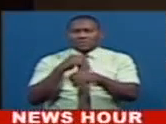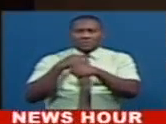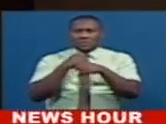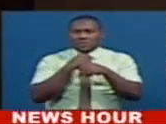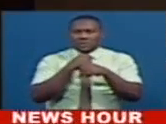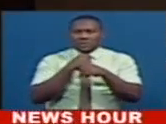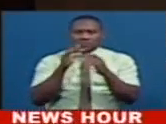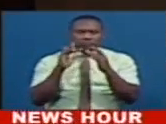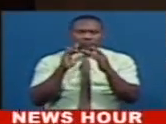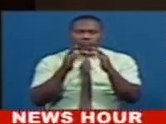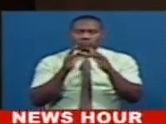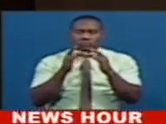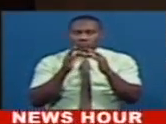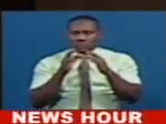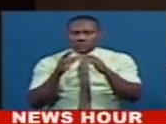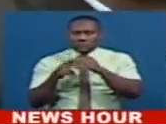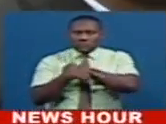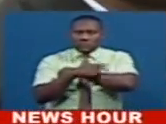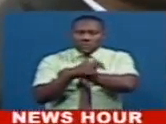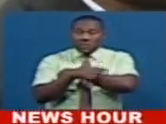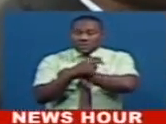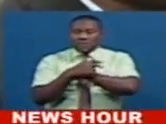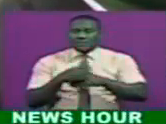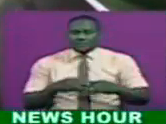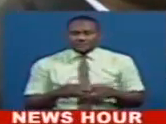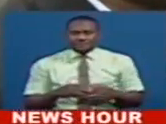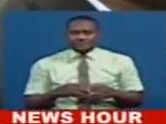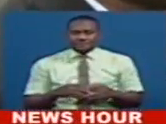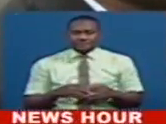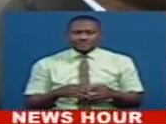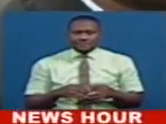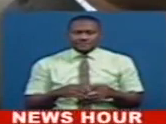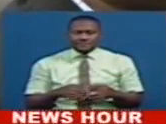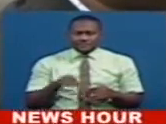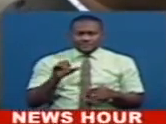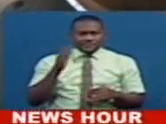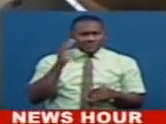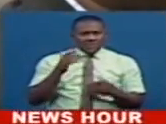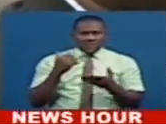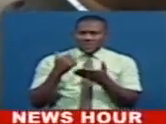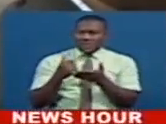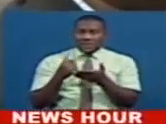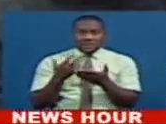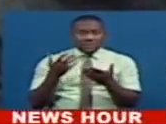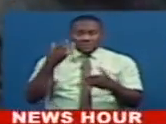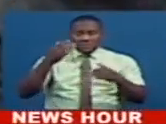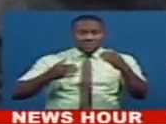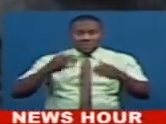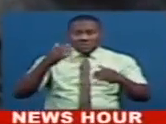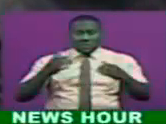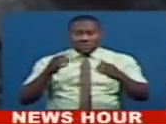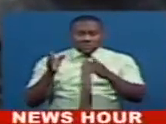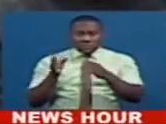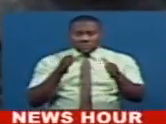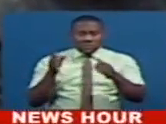and cybercrime. It is expected to streamline the entire justice sector of the country and speed up prosecution in the justice